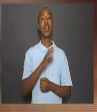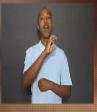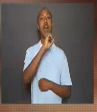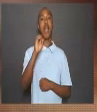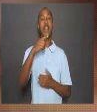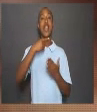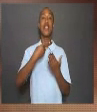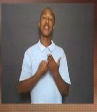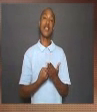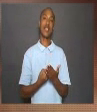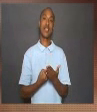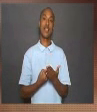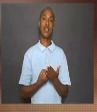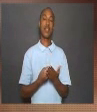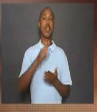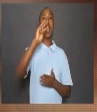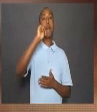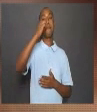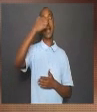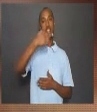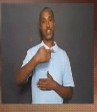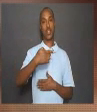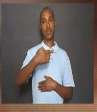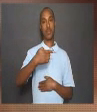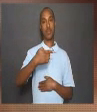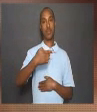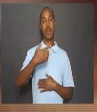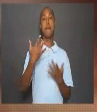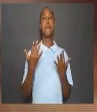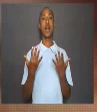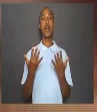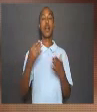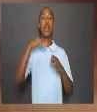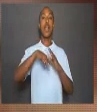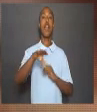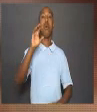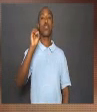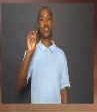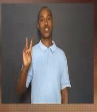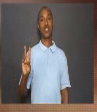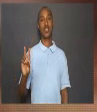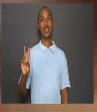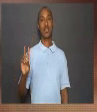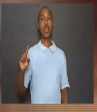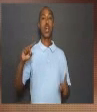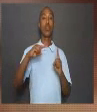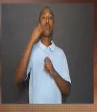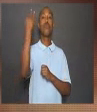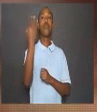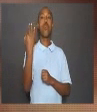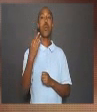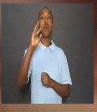And in this one, magnesium burns in oxygen to